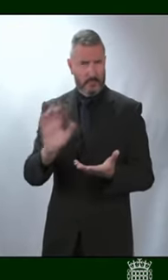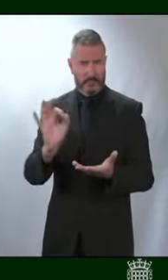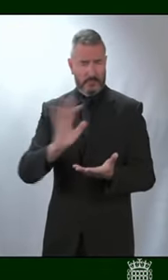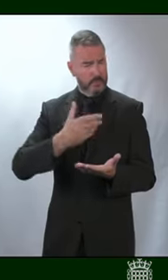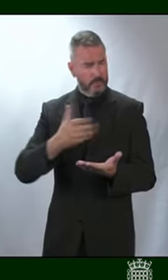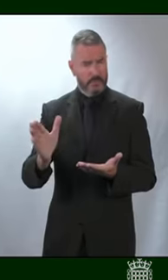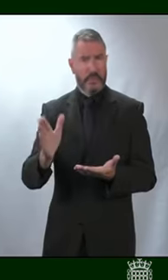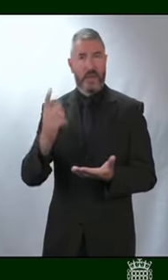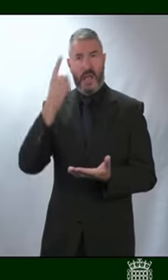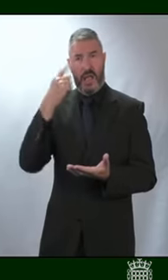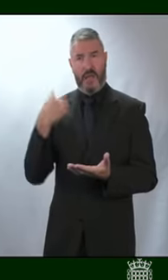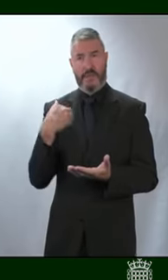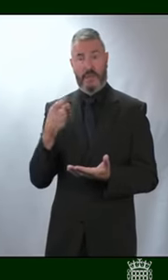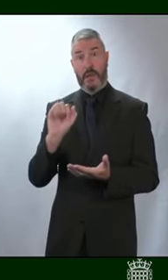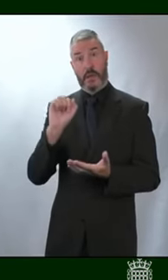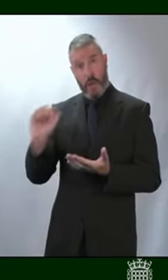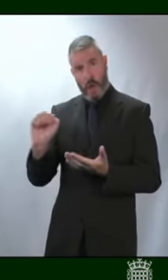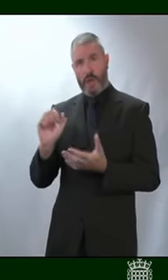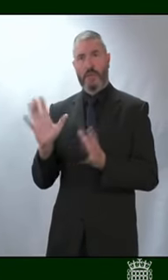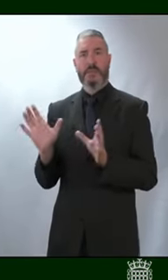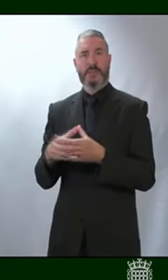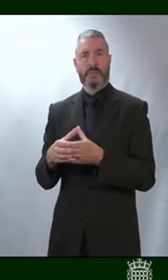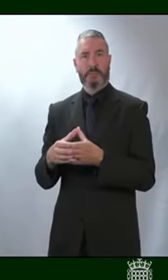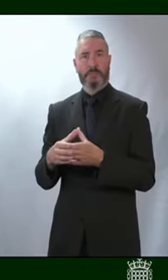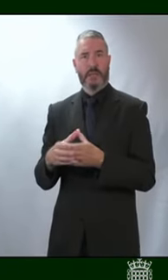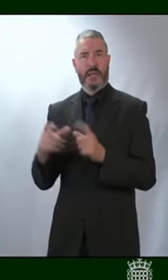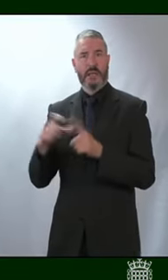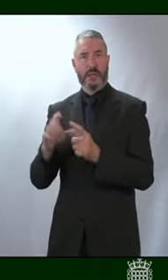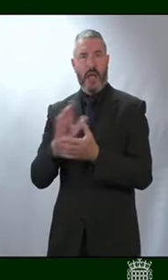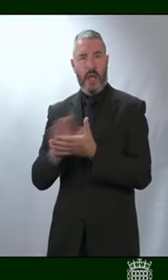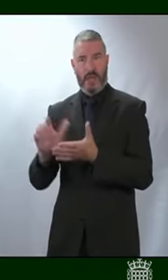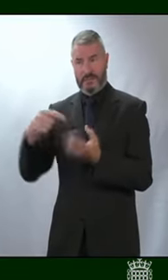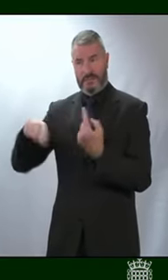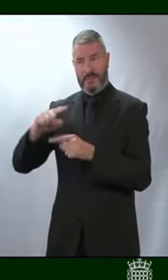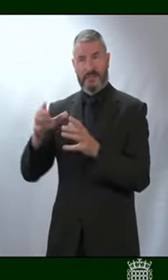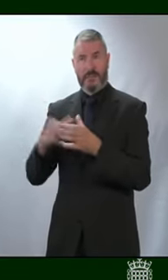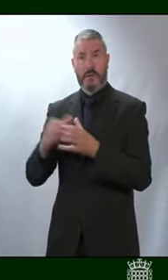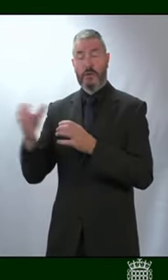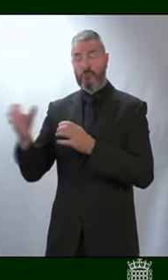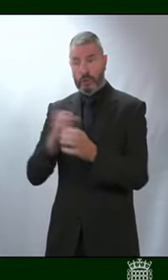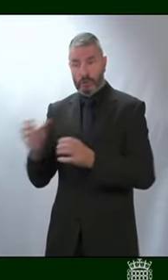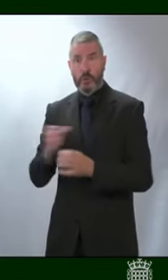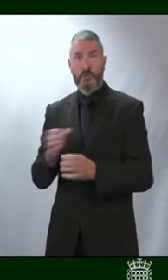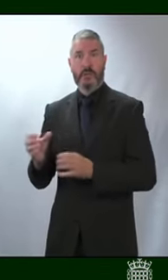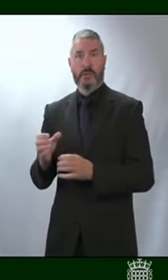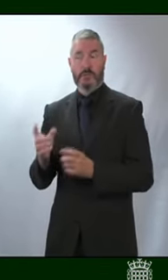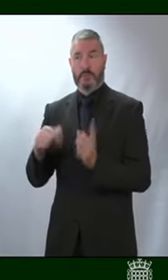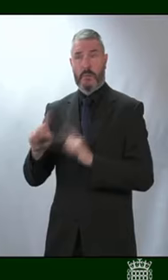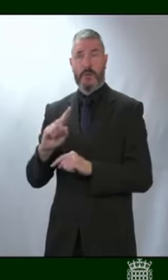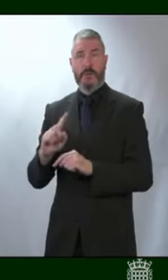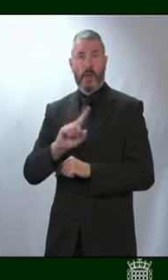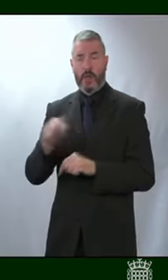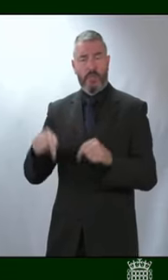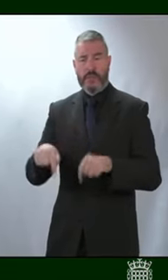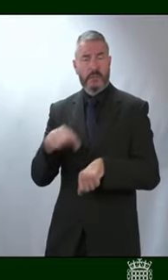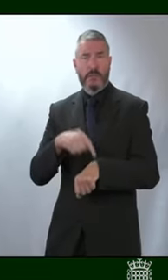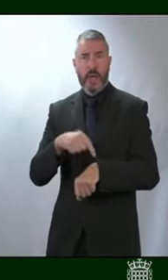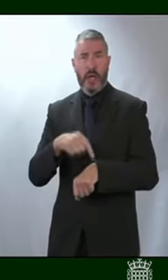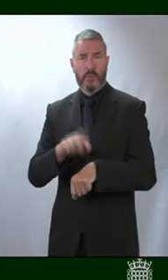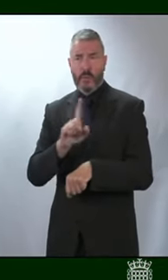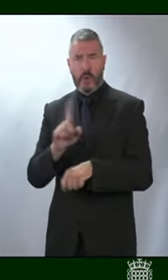that her teams have done an outstanding job in recruiting people from a standing start. This is not for a moment to